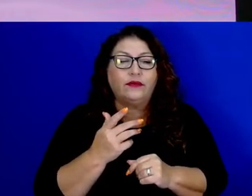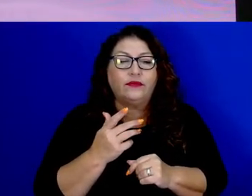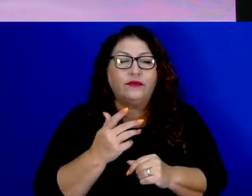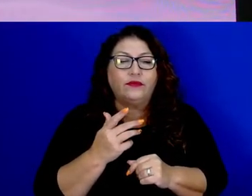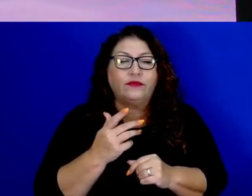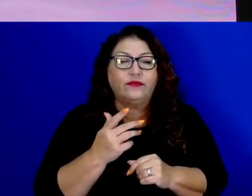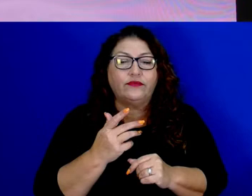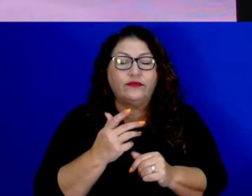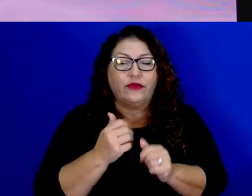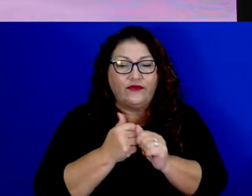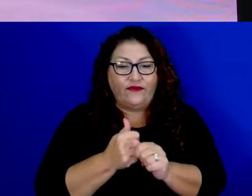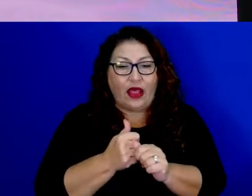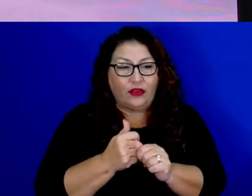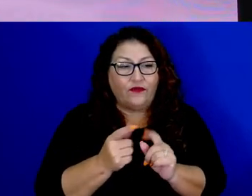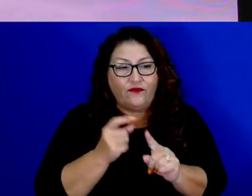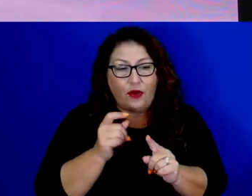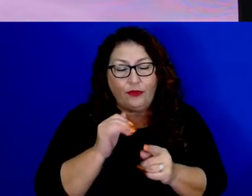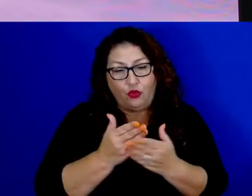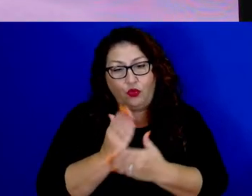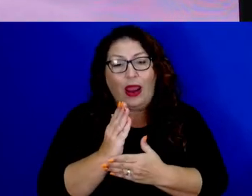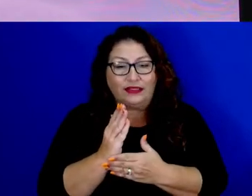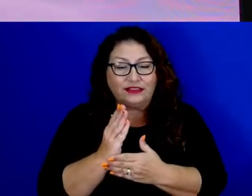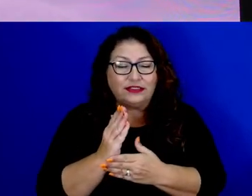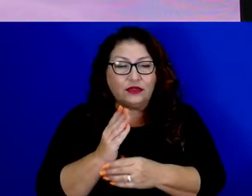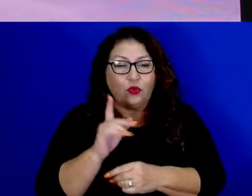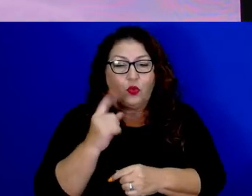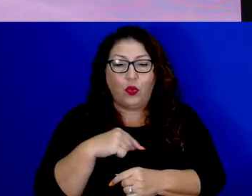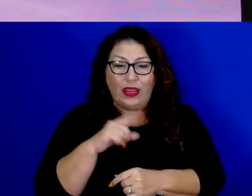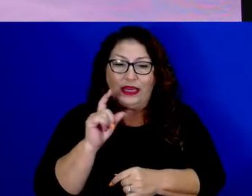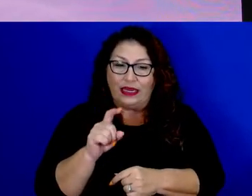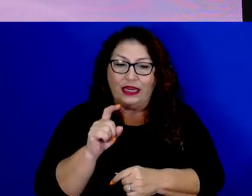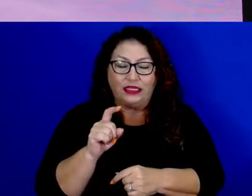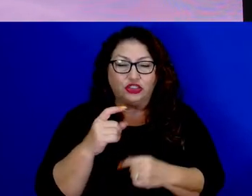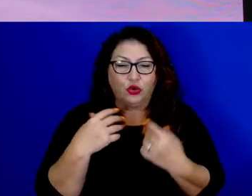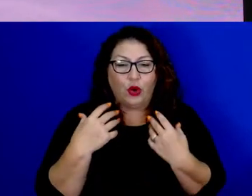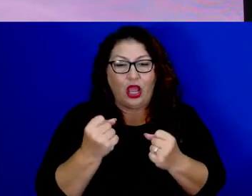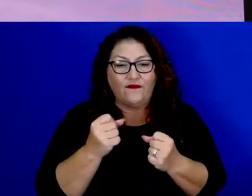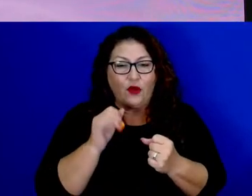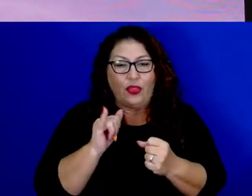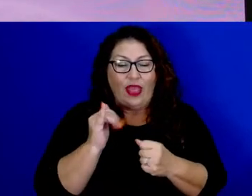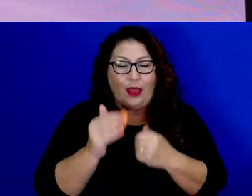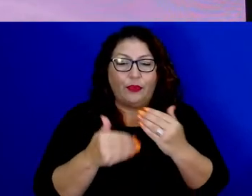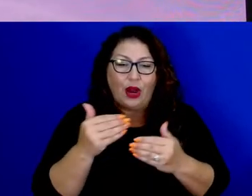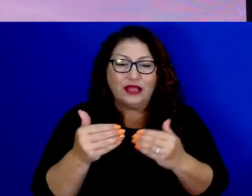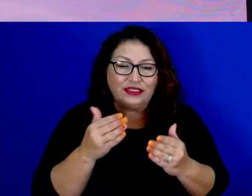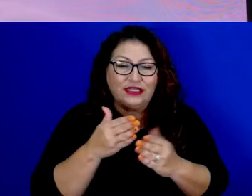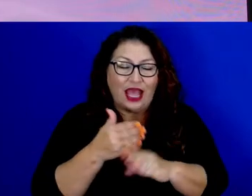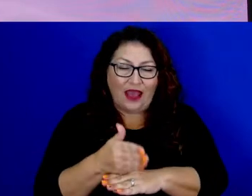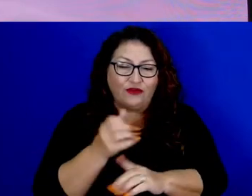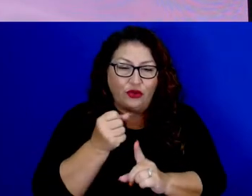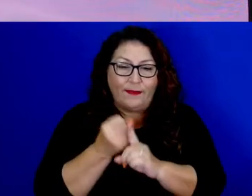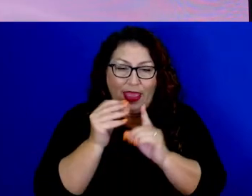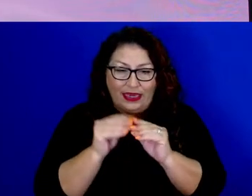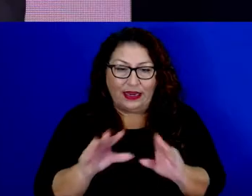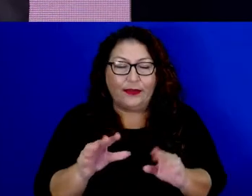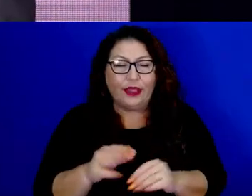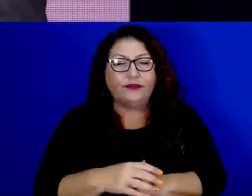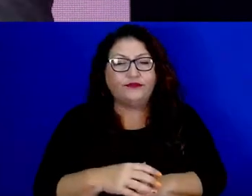we need to recover too with this process after pandemic. Dragos, I wonder if I can ask